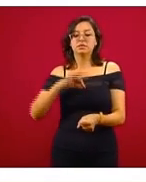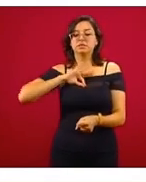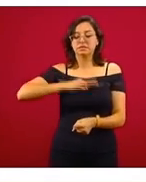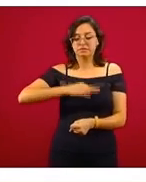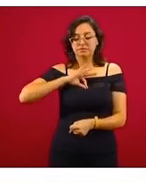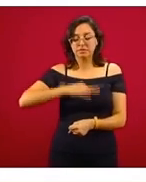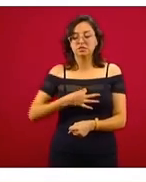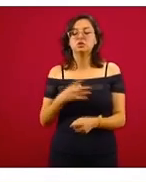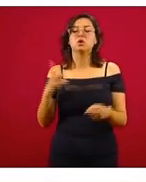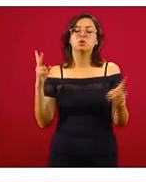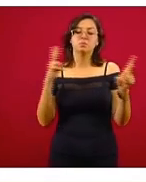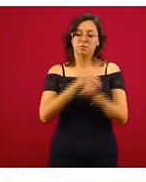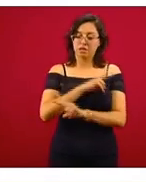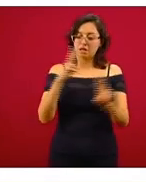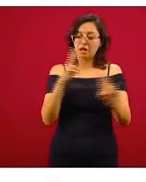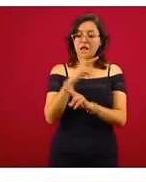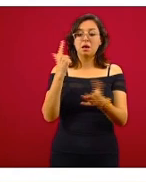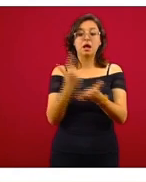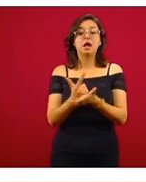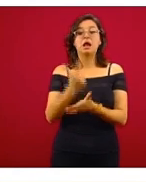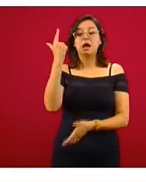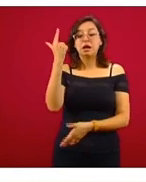up to